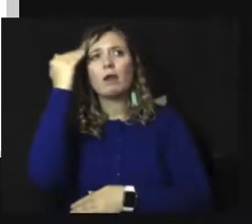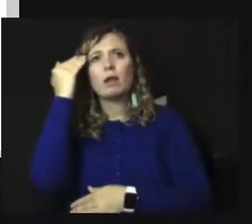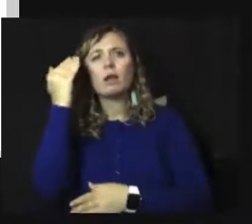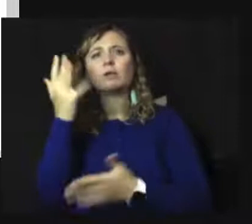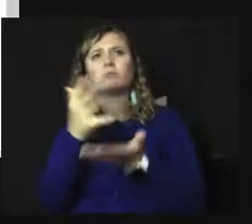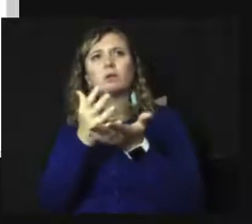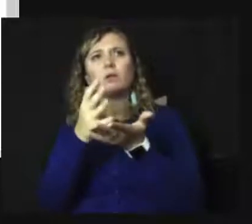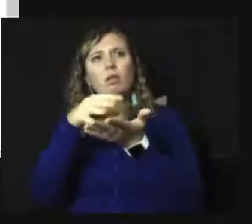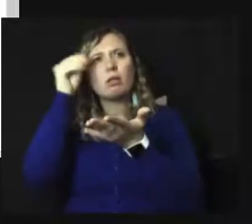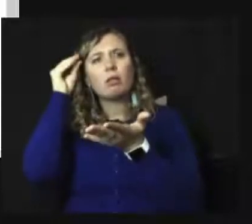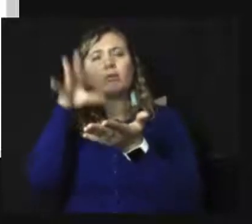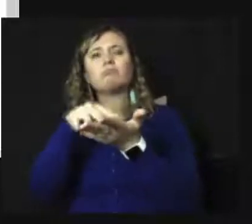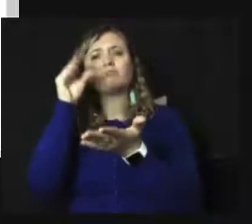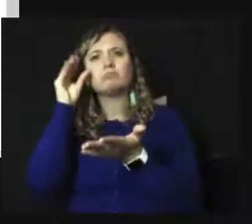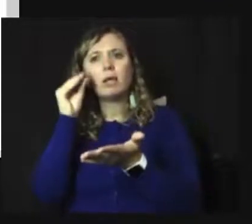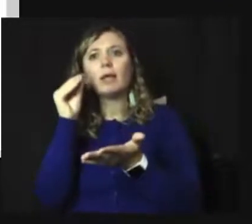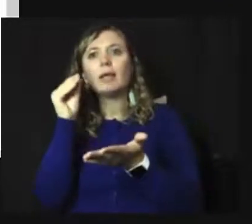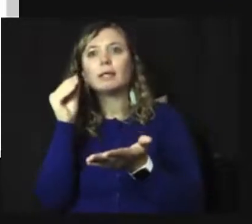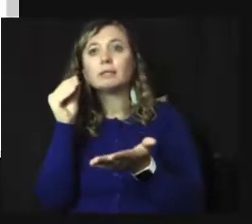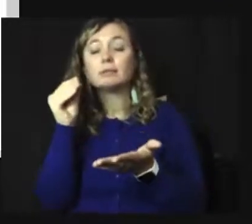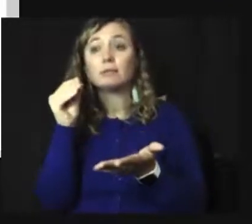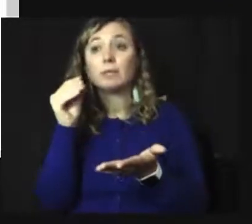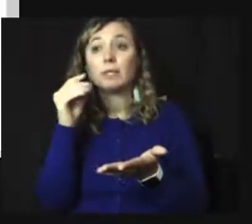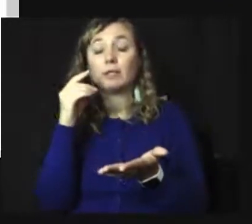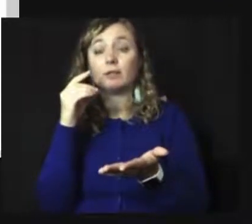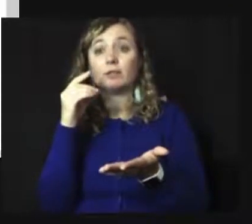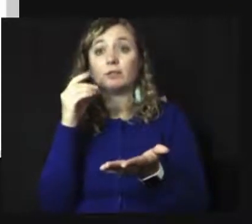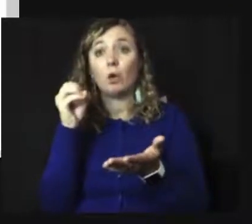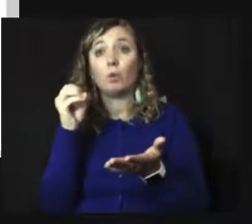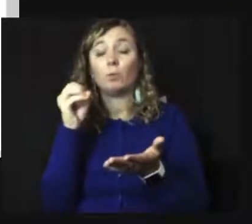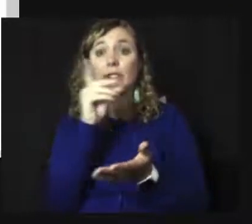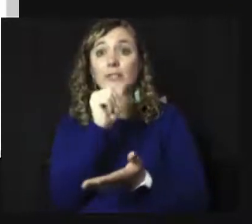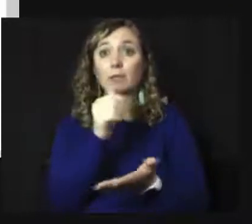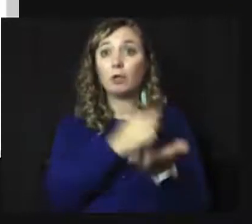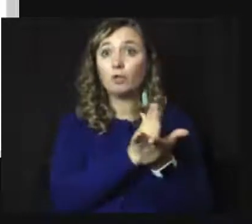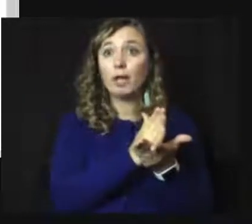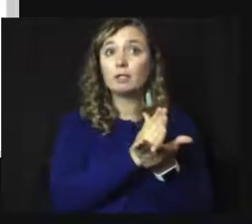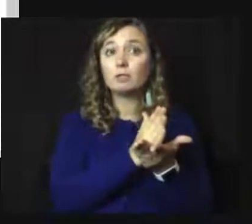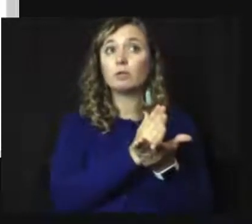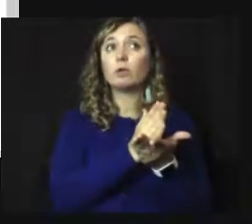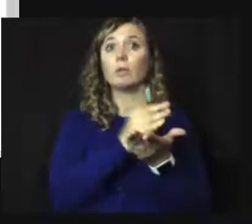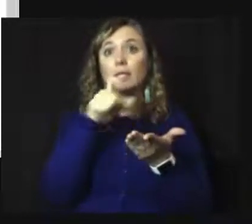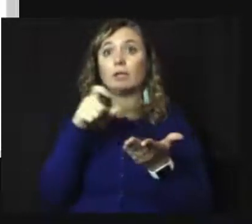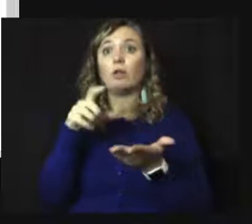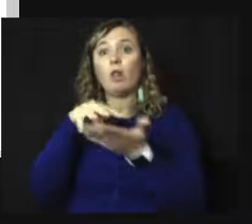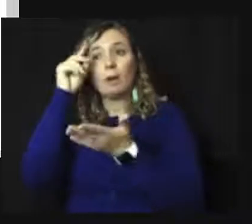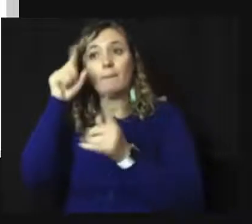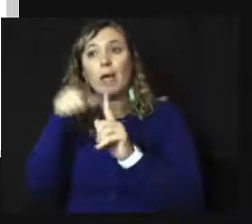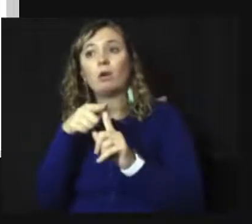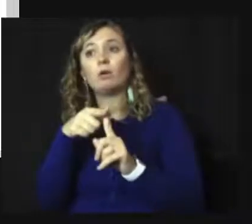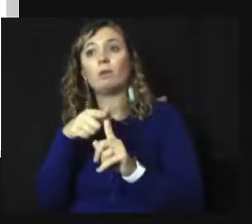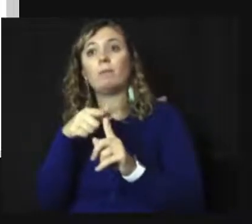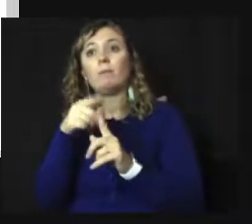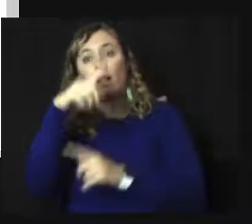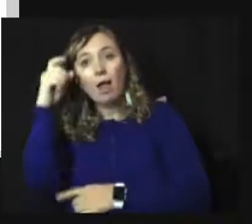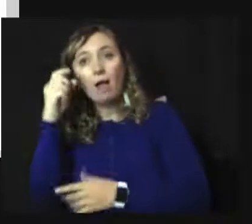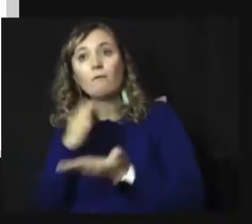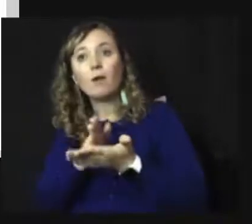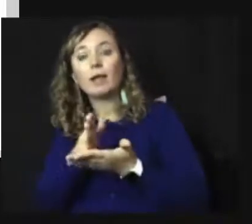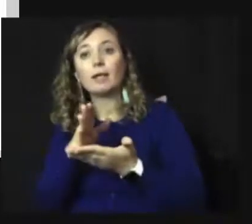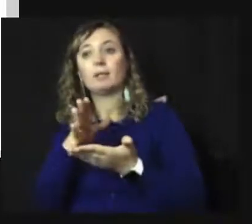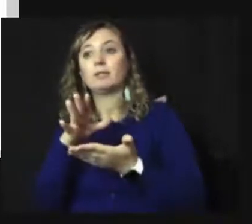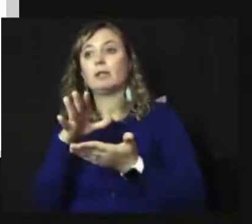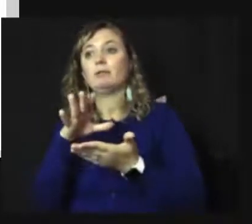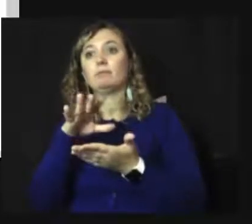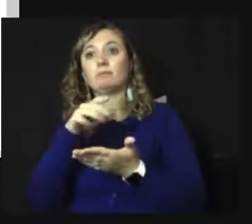It makes sense to go ahead and be more aware of Black rights or Indigenous rights and all of those things. We're all kind of in the same fight